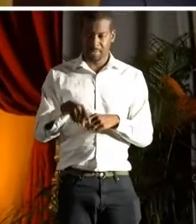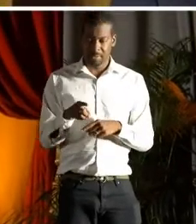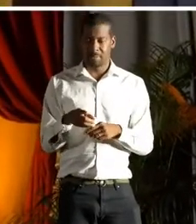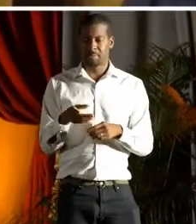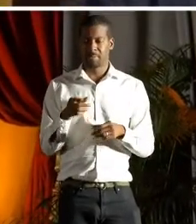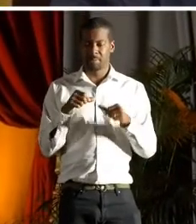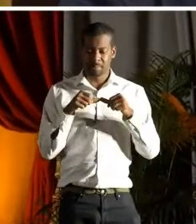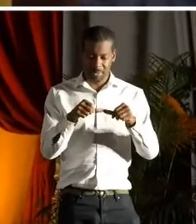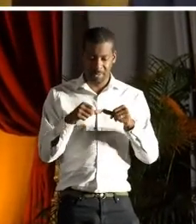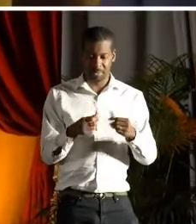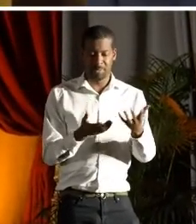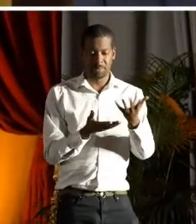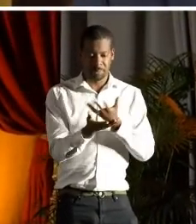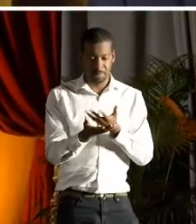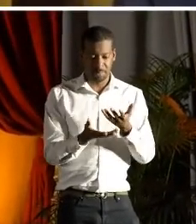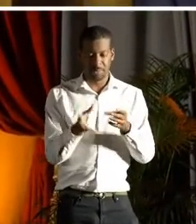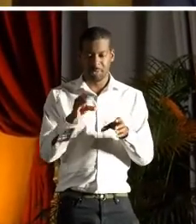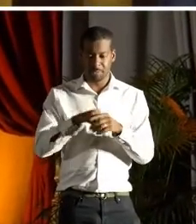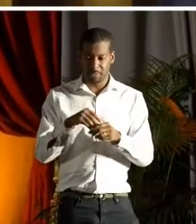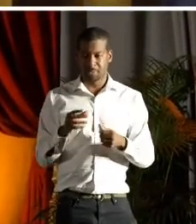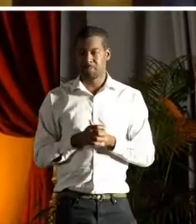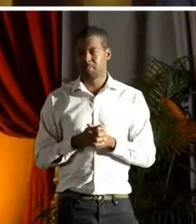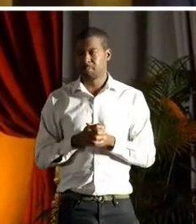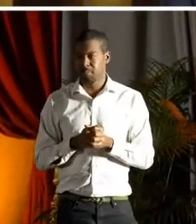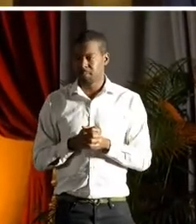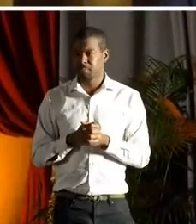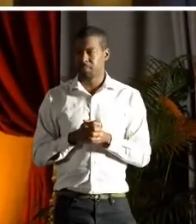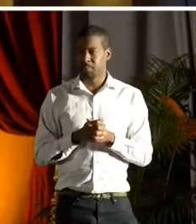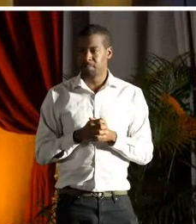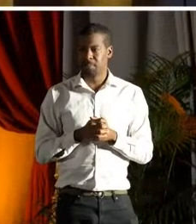them engaged in this process.